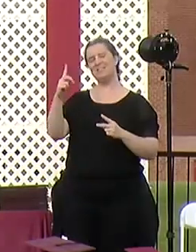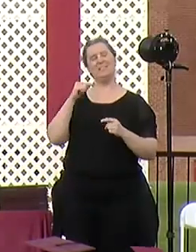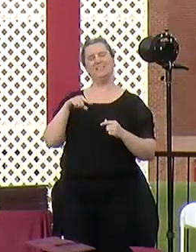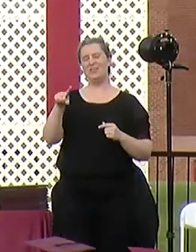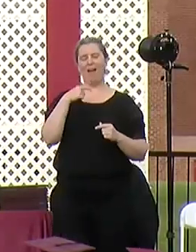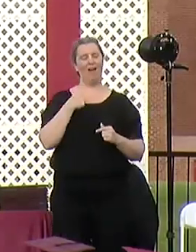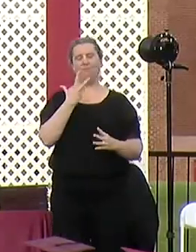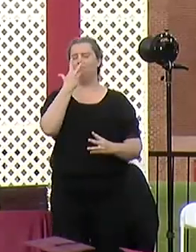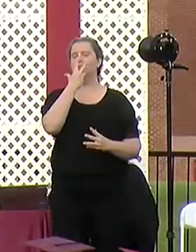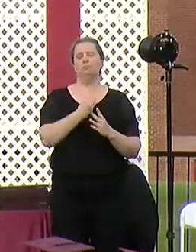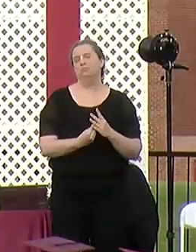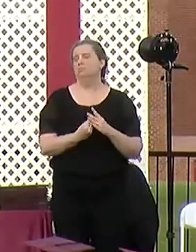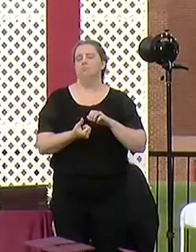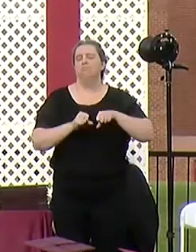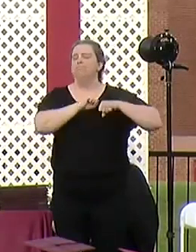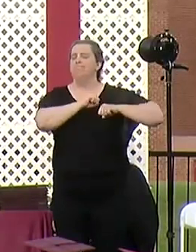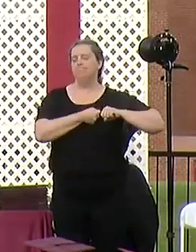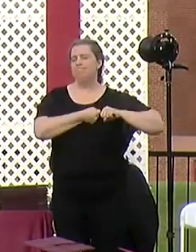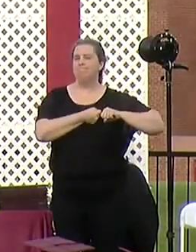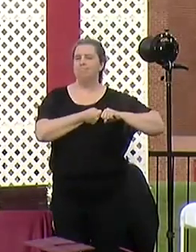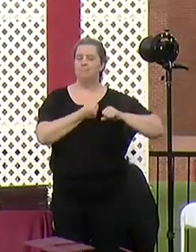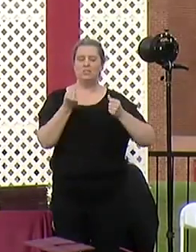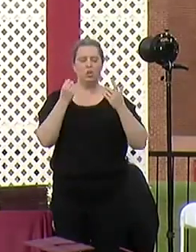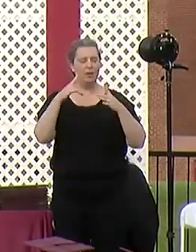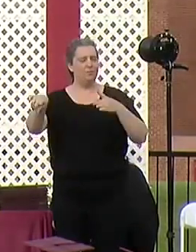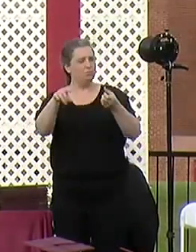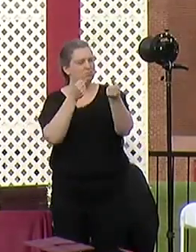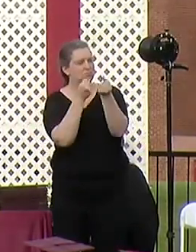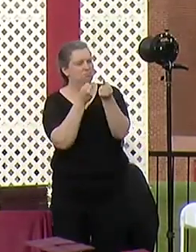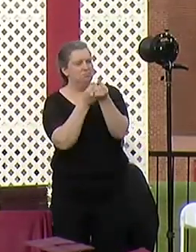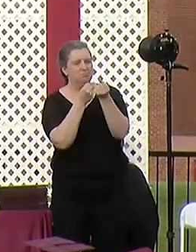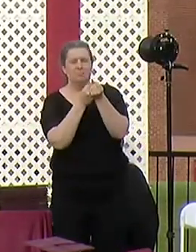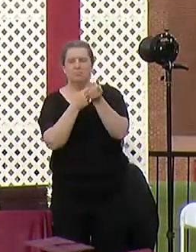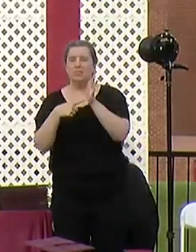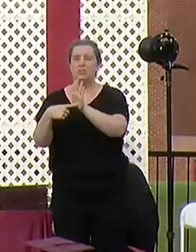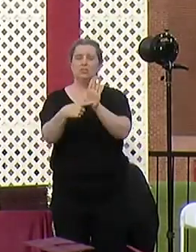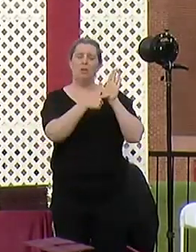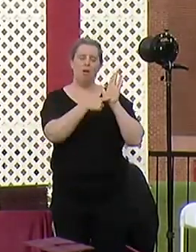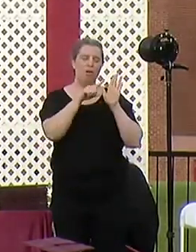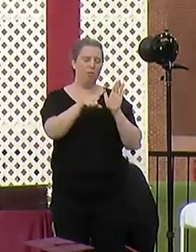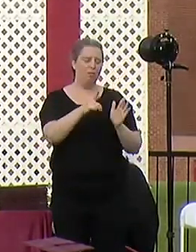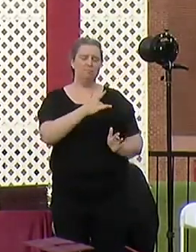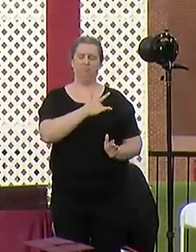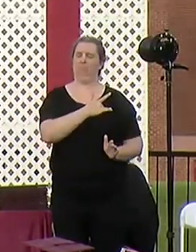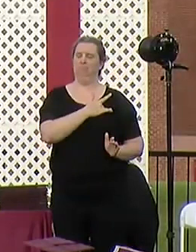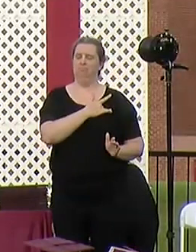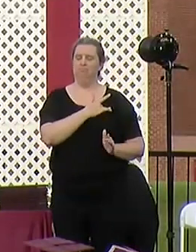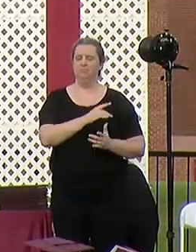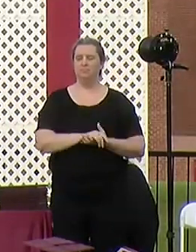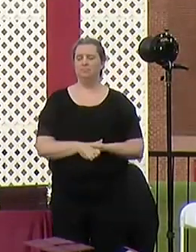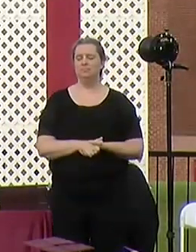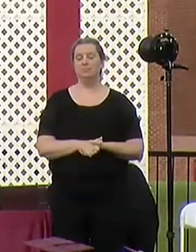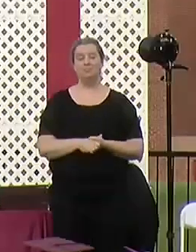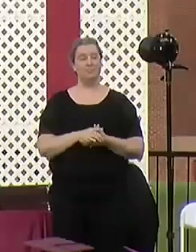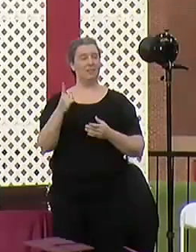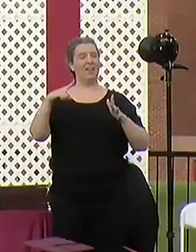tremendous loss, and I've seen so many of you have each other's backs and show the heroic hearts of Granby Bears. As you'll